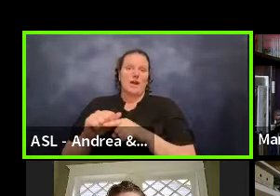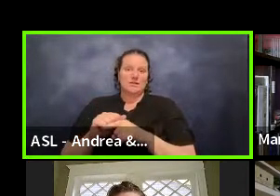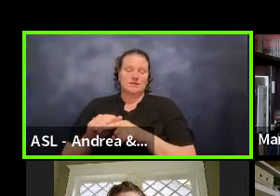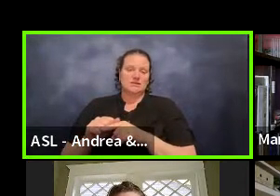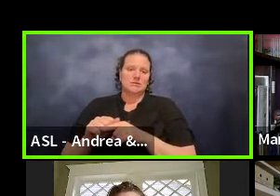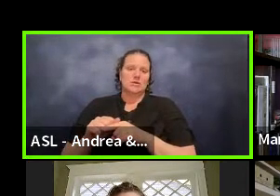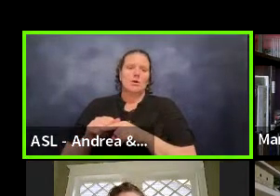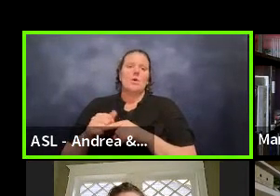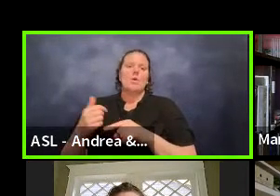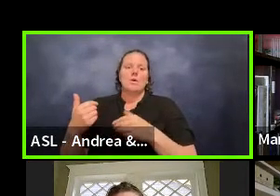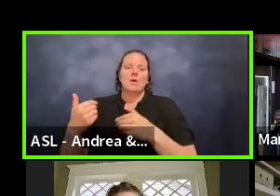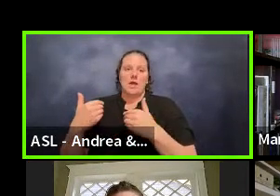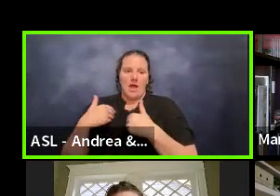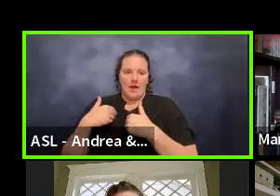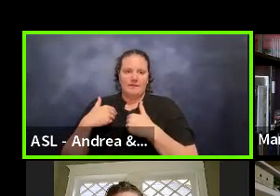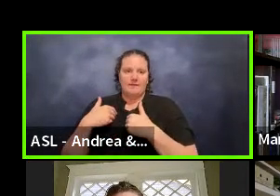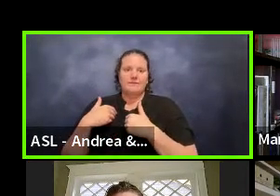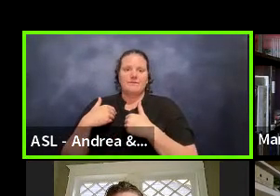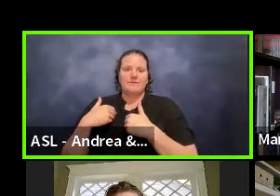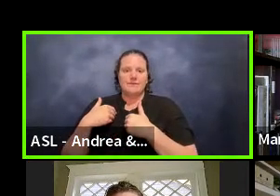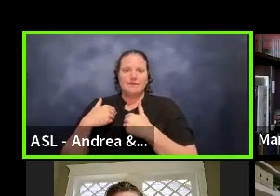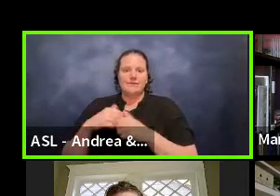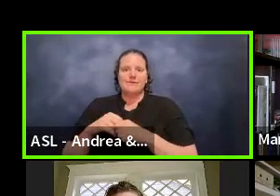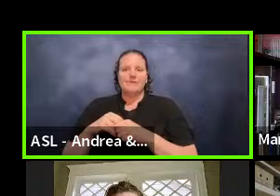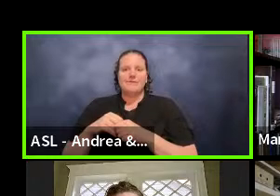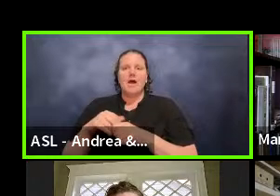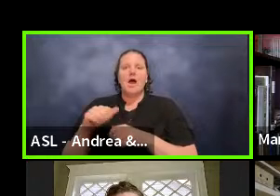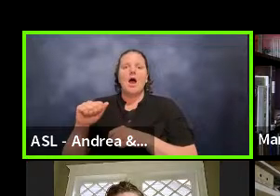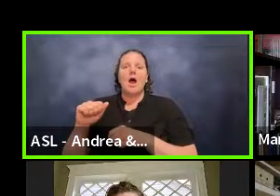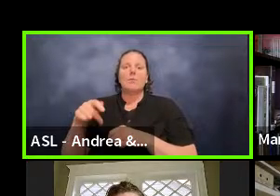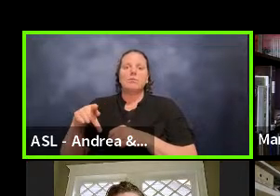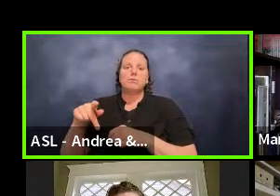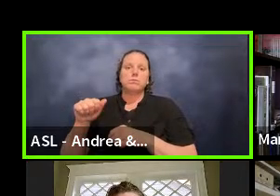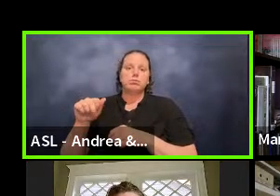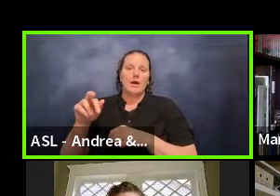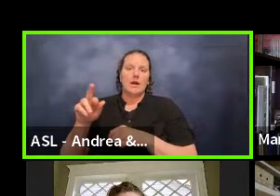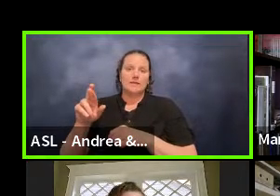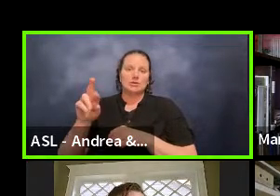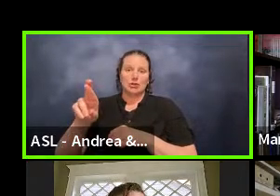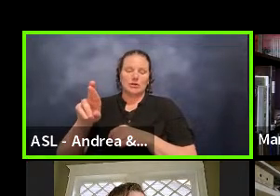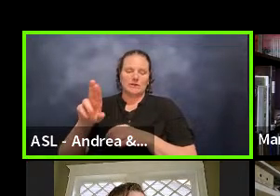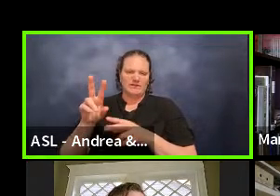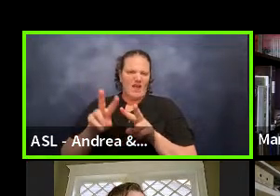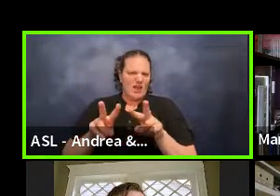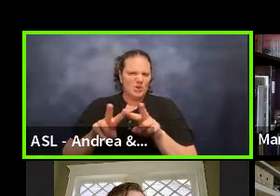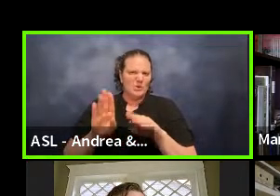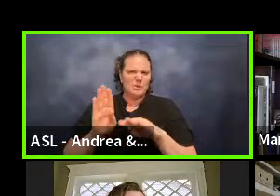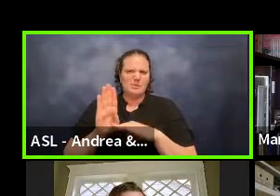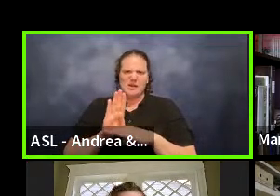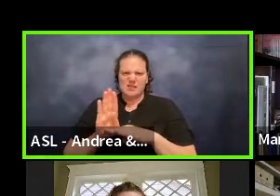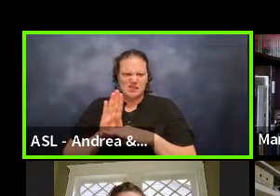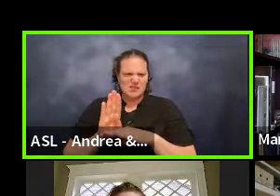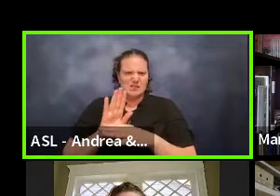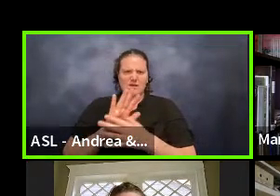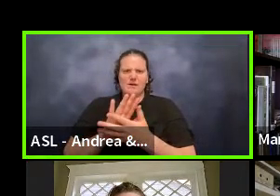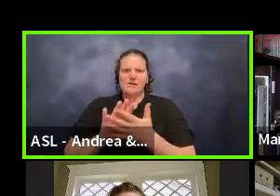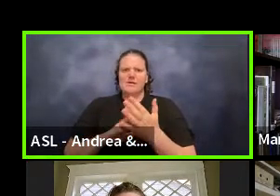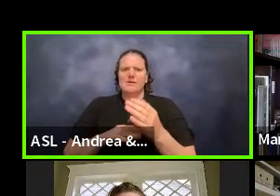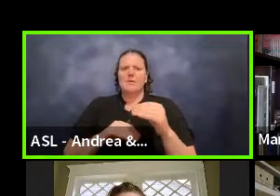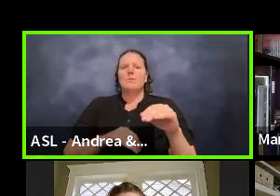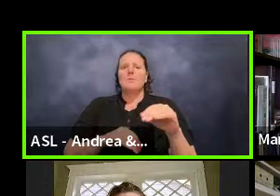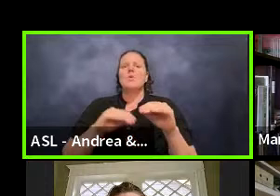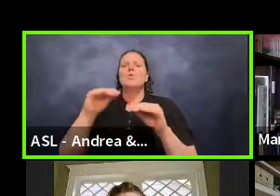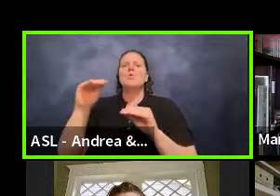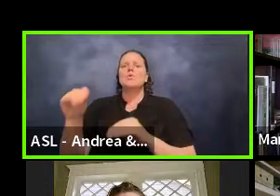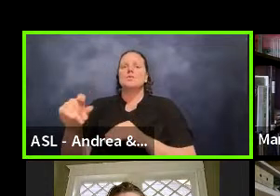we will have an appraiser appraise values of businesses, moves that may